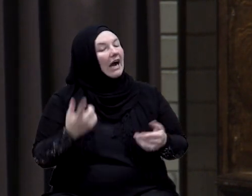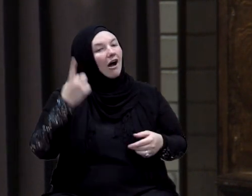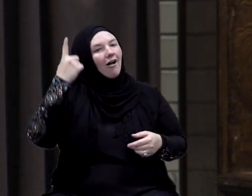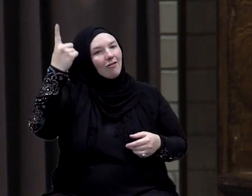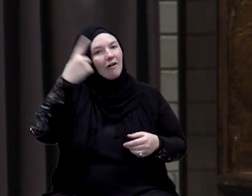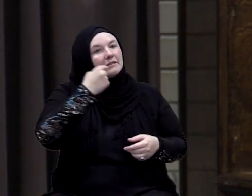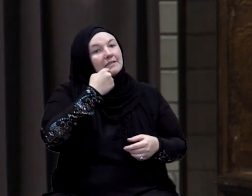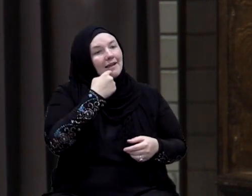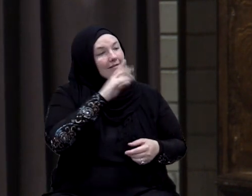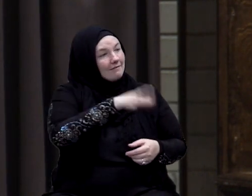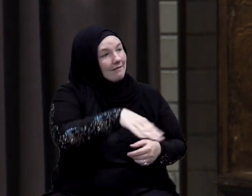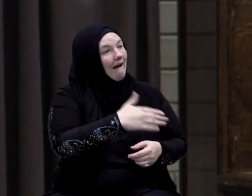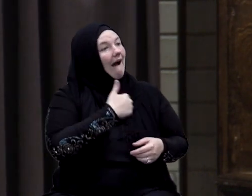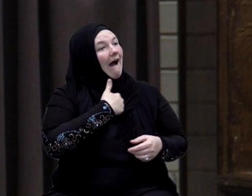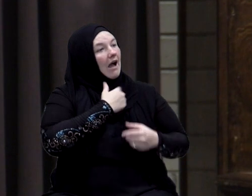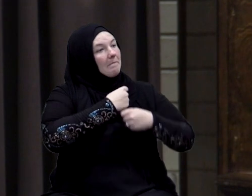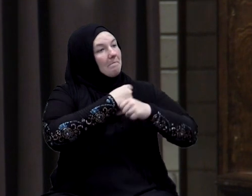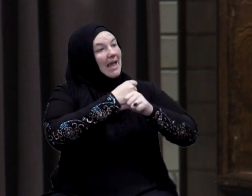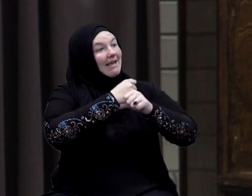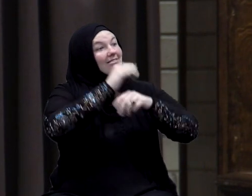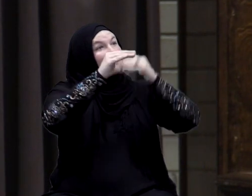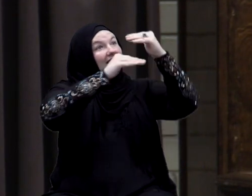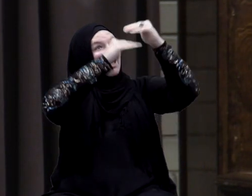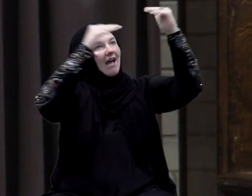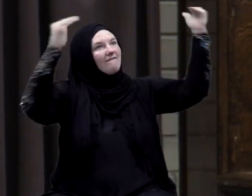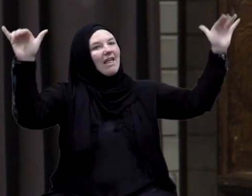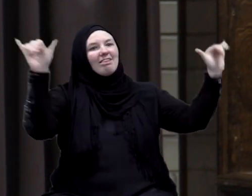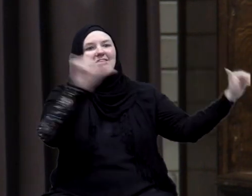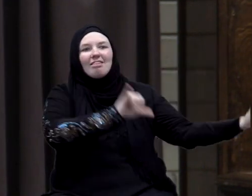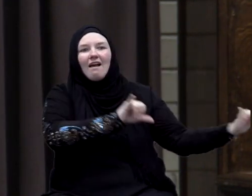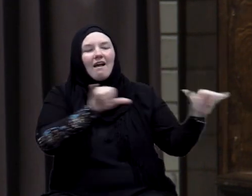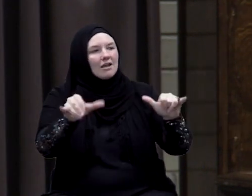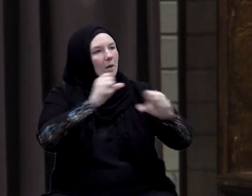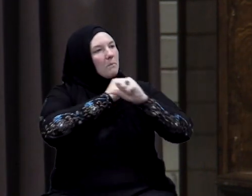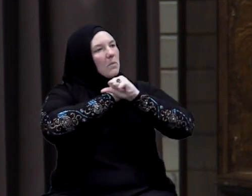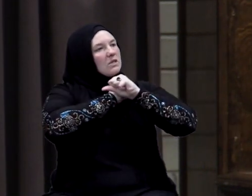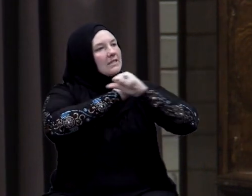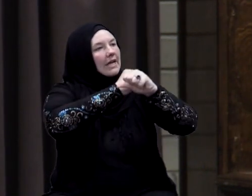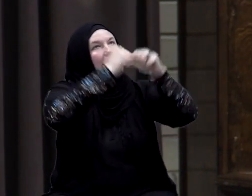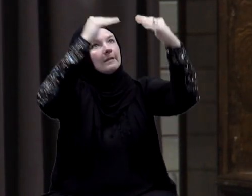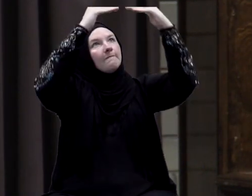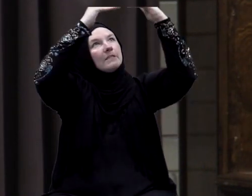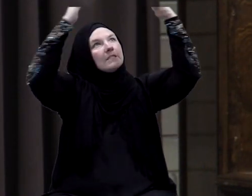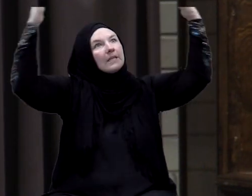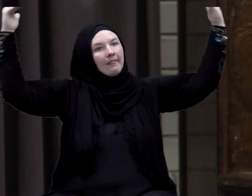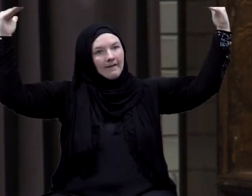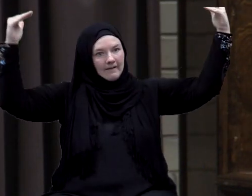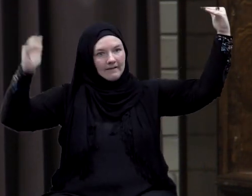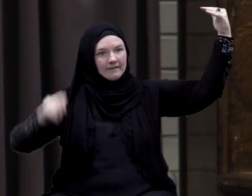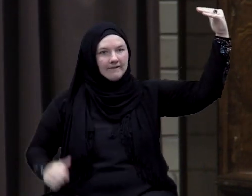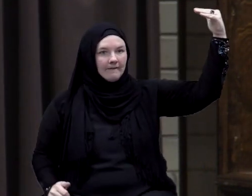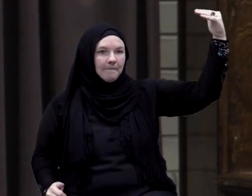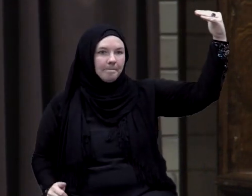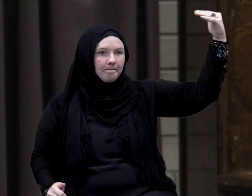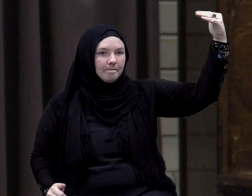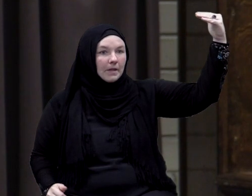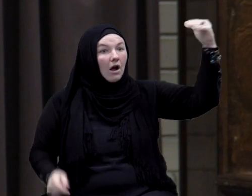Why? Why is Allah subhanahu wa ta'ala sending those debris around us and not on us? He could have done